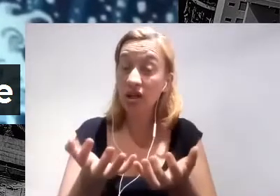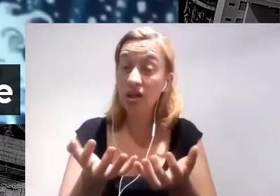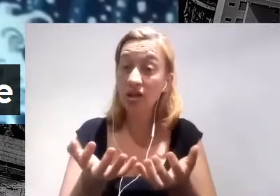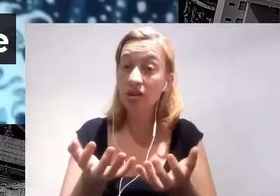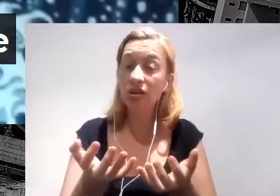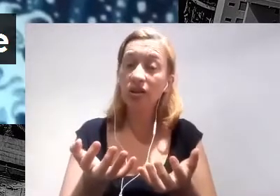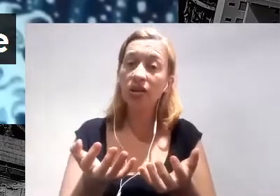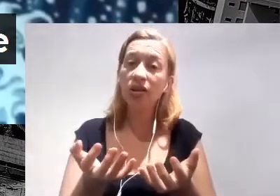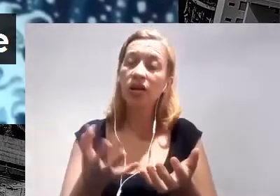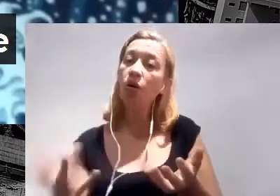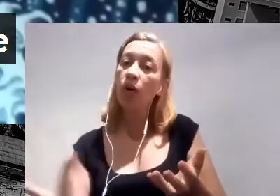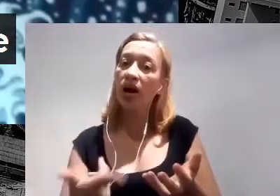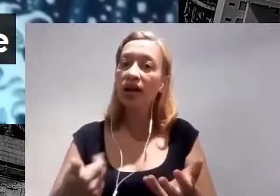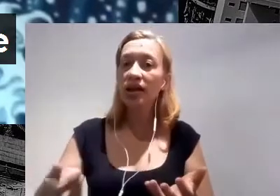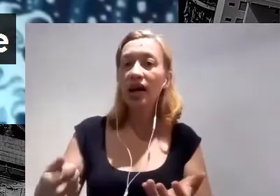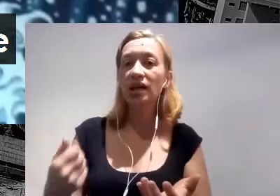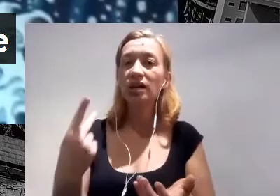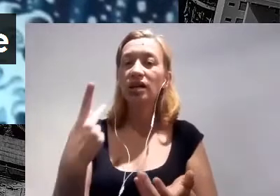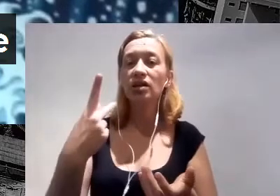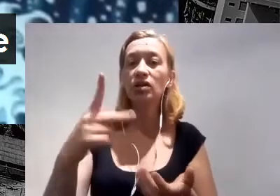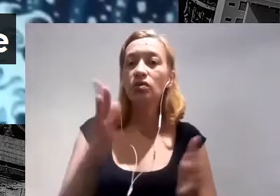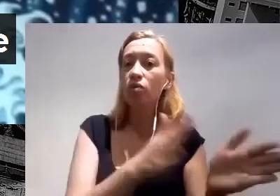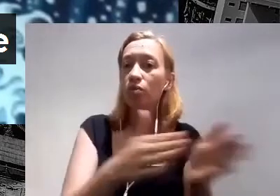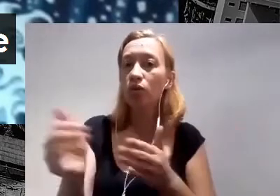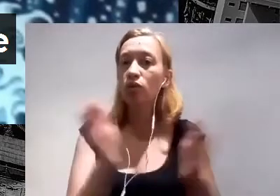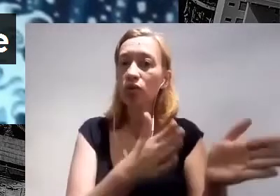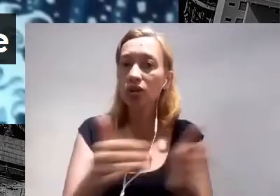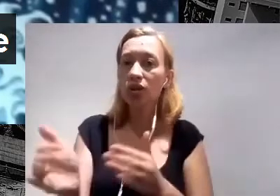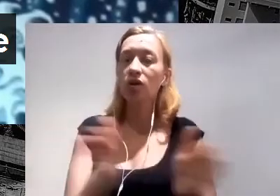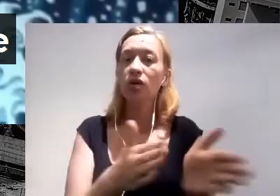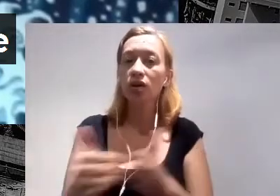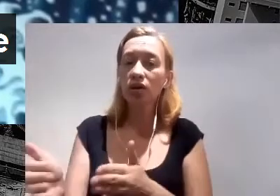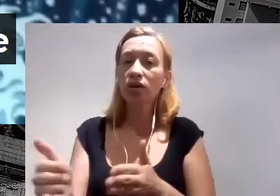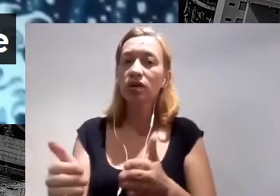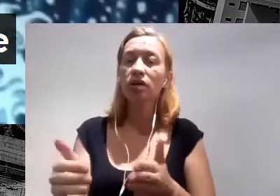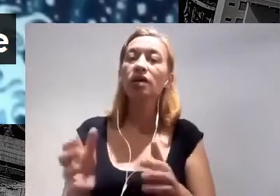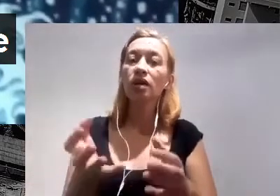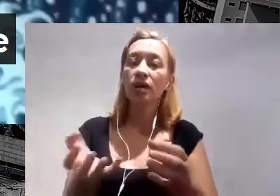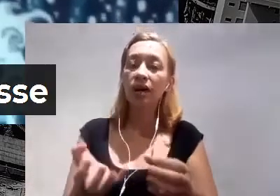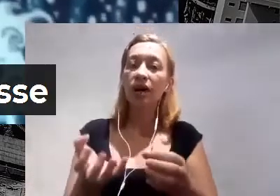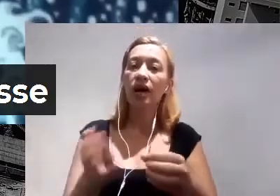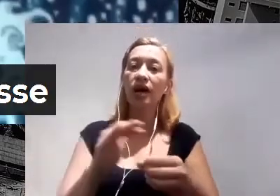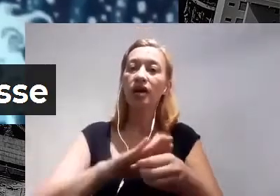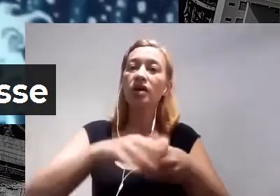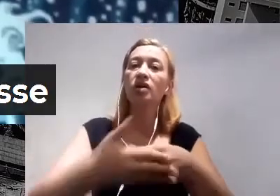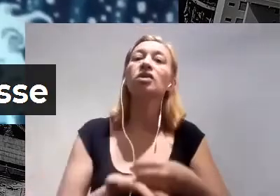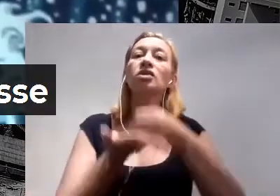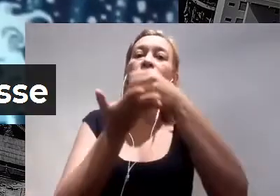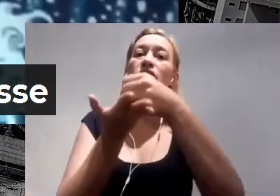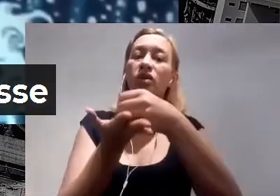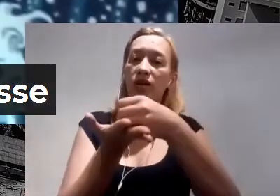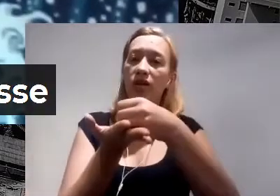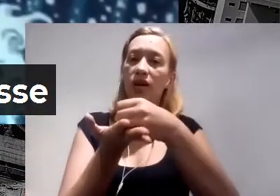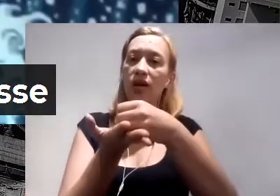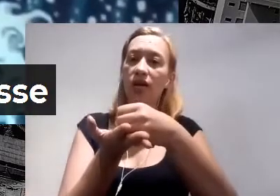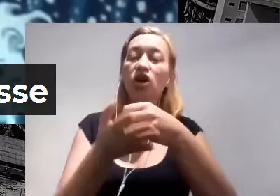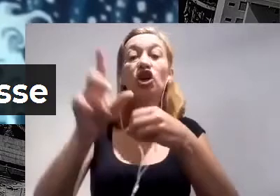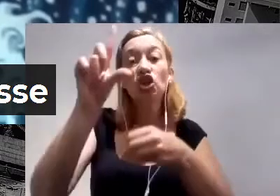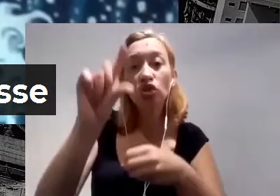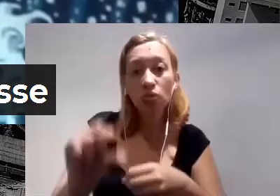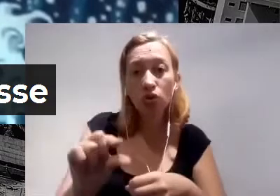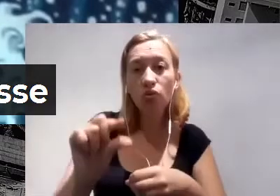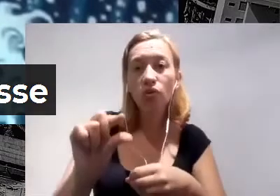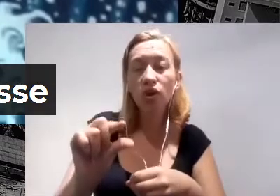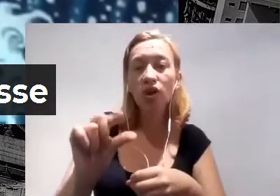sustainability goals around water, greenhouse gas, reduction, et cetera. They have many corporate goals that link to sustainable